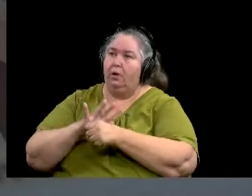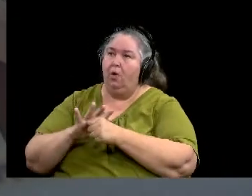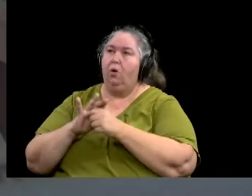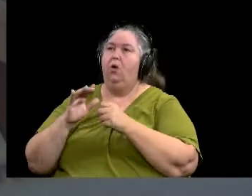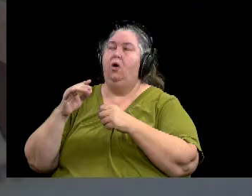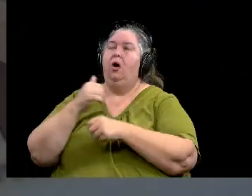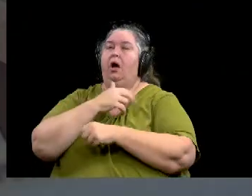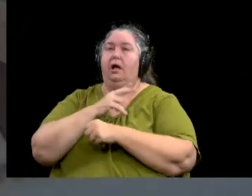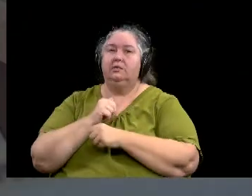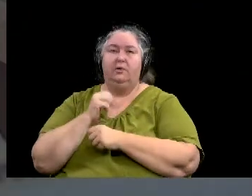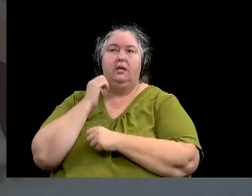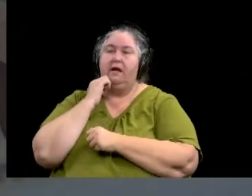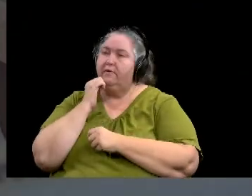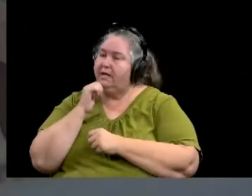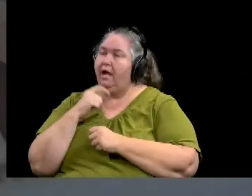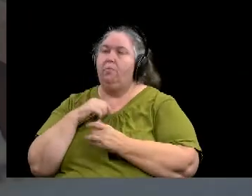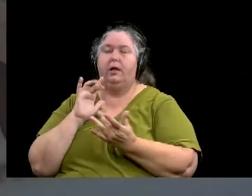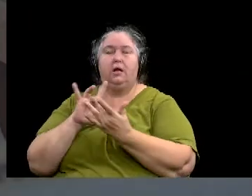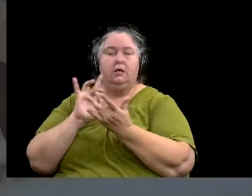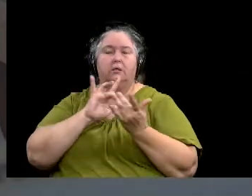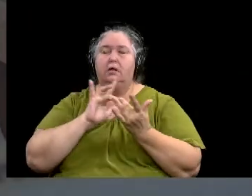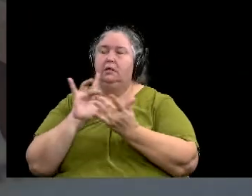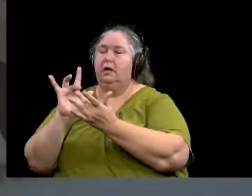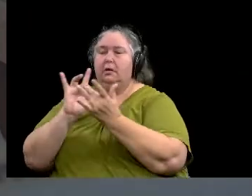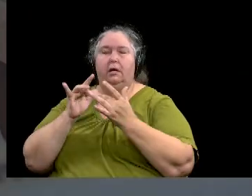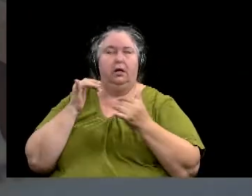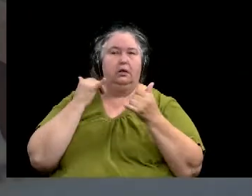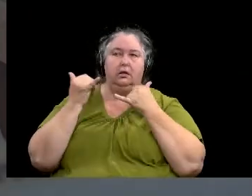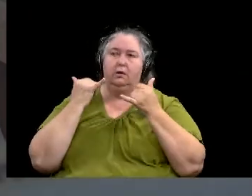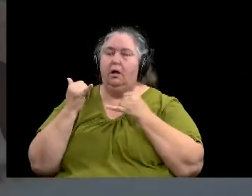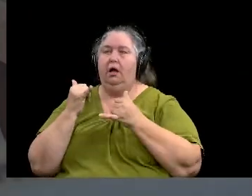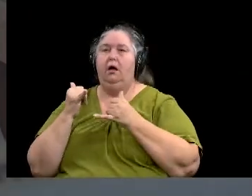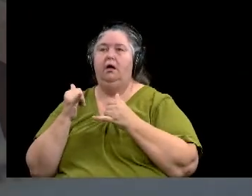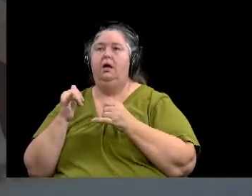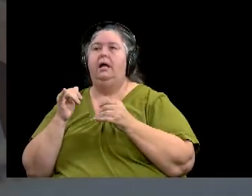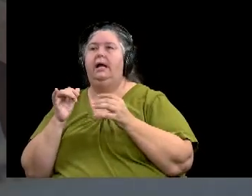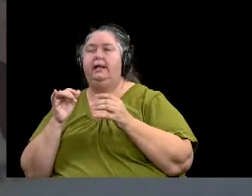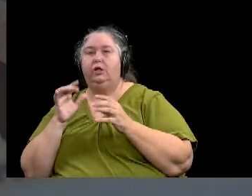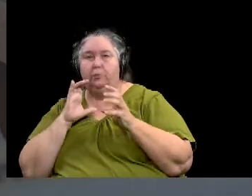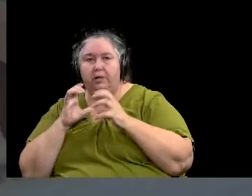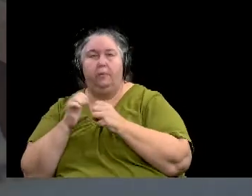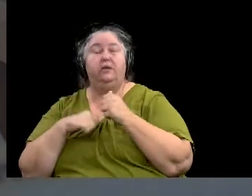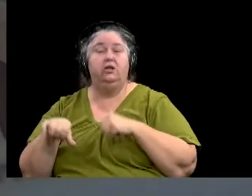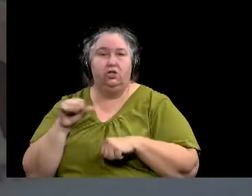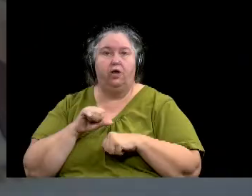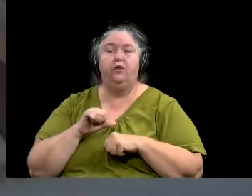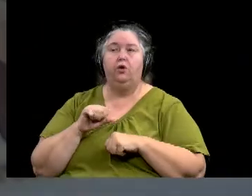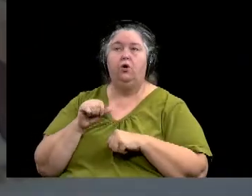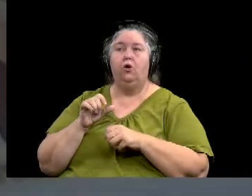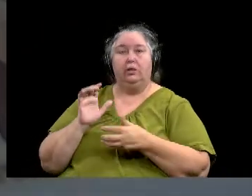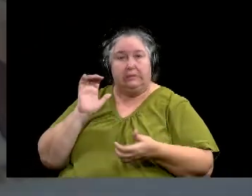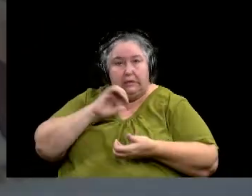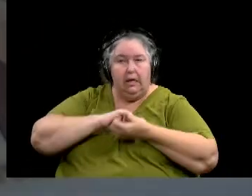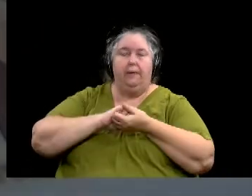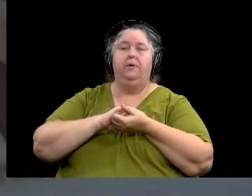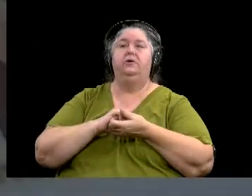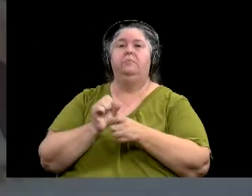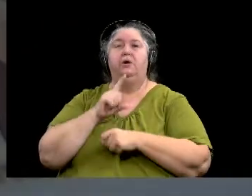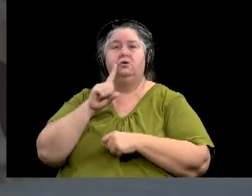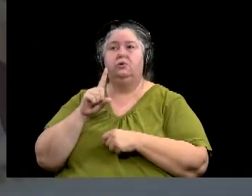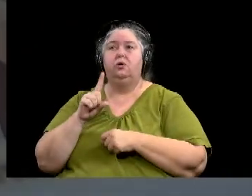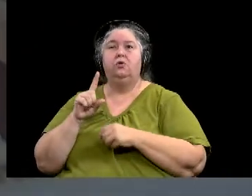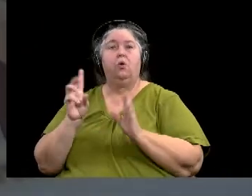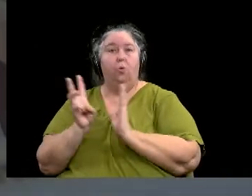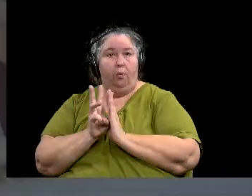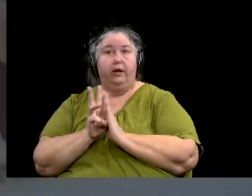collaboratively and strategically to make sure that Wacoans will be able to access critical care that they need at any point. And at this time,